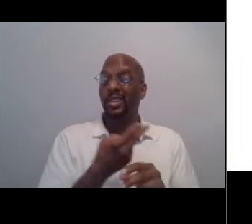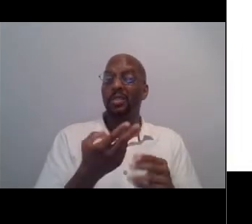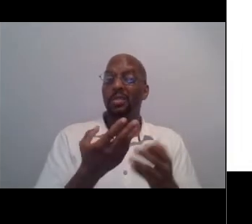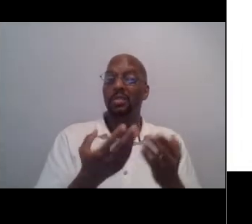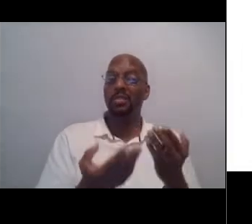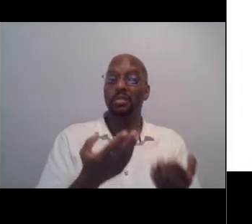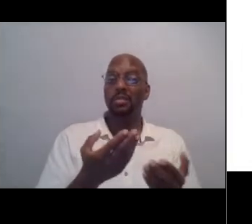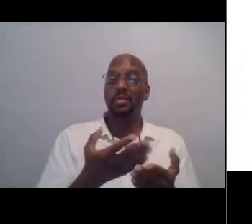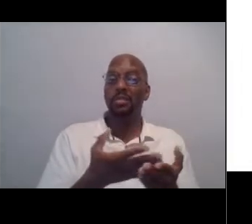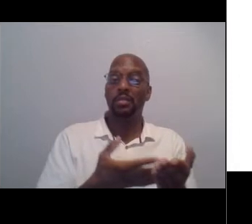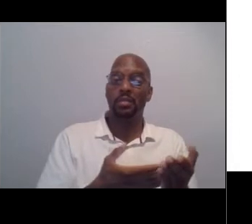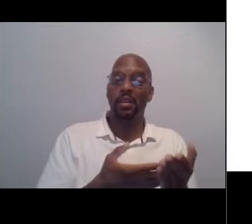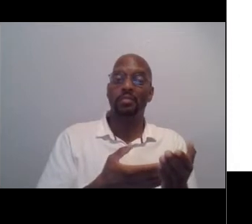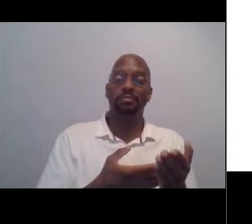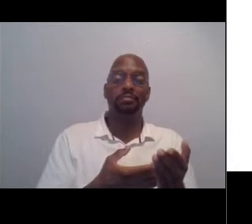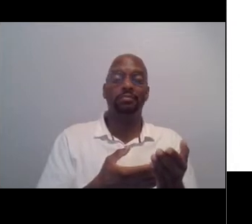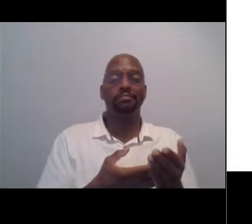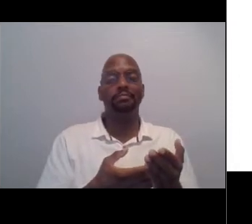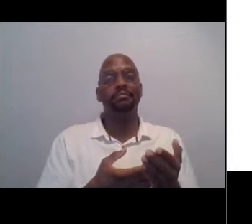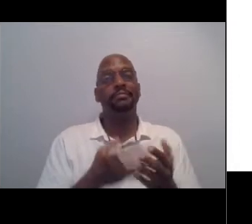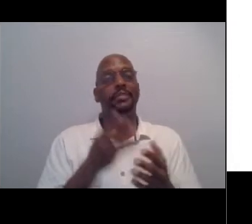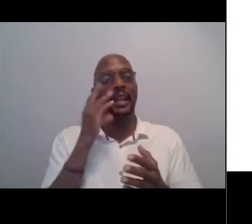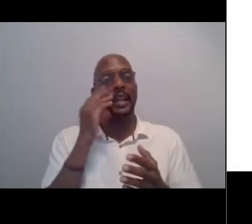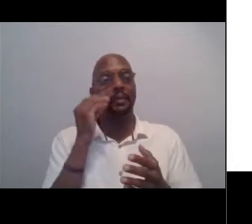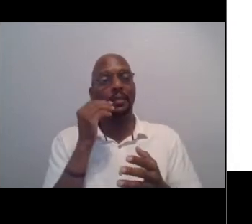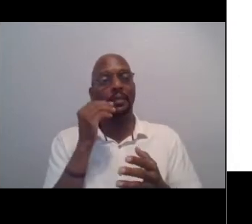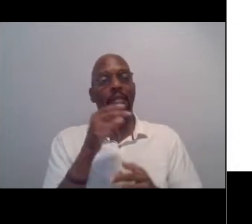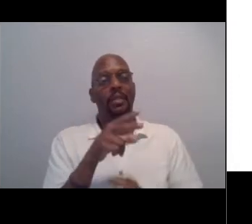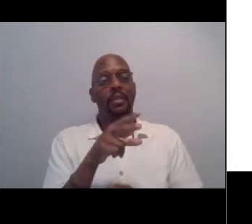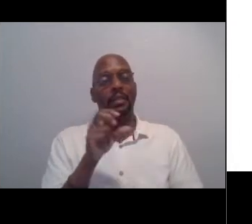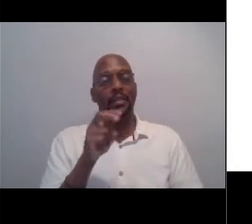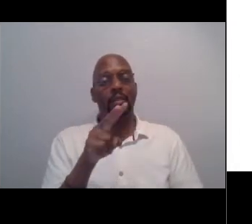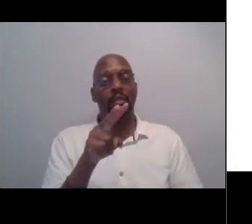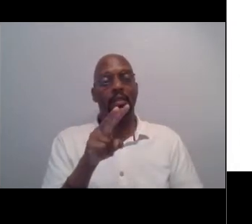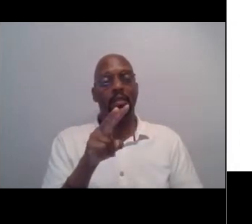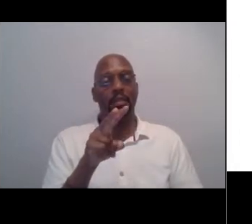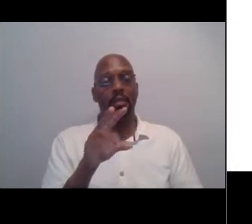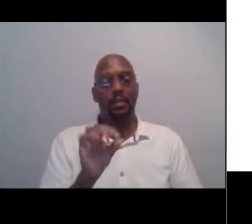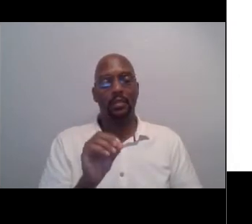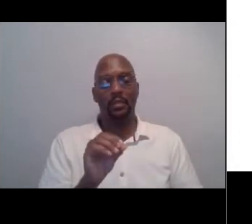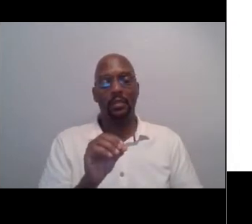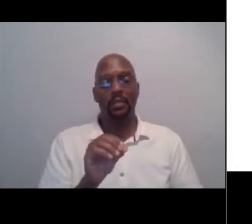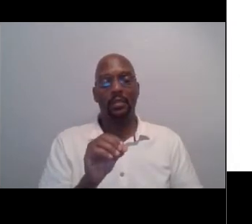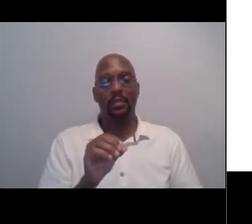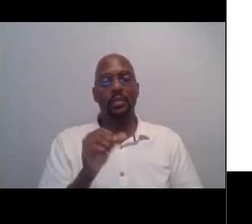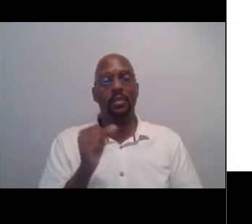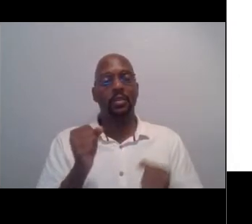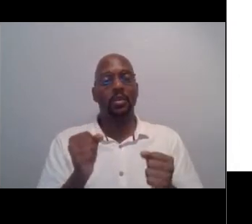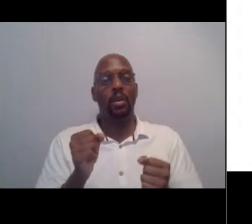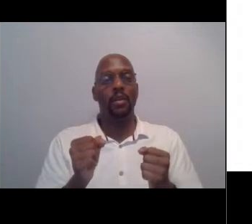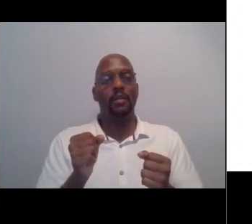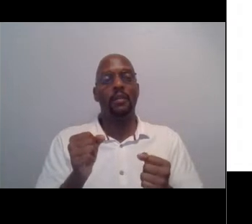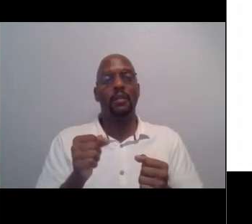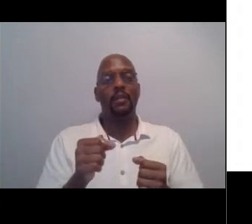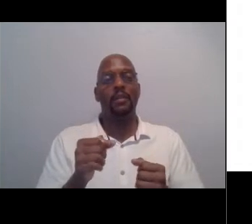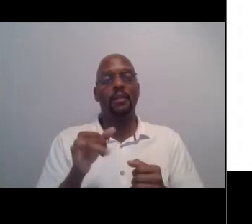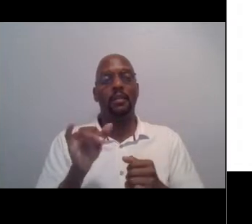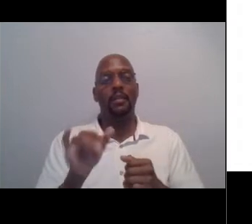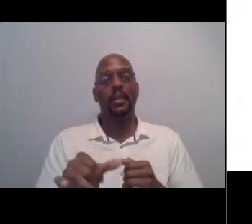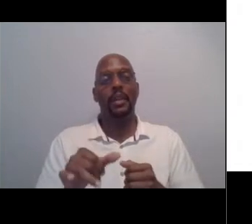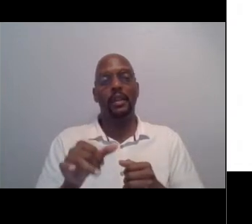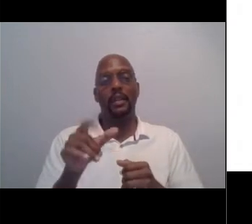of these transit-only lanes. On 320 of those occasions, the driver has stayed in the lane long